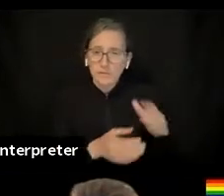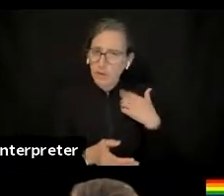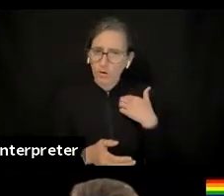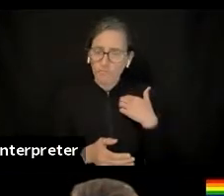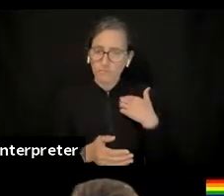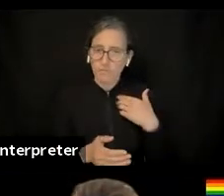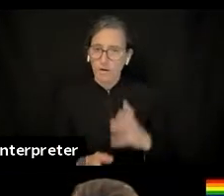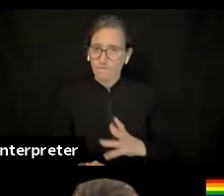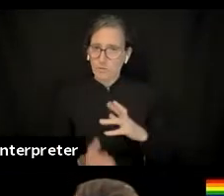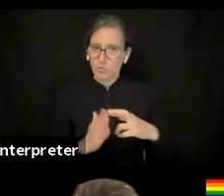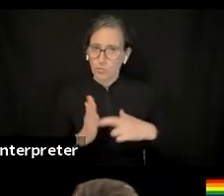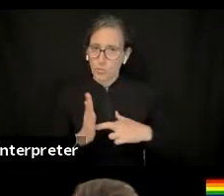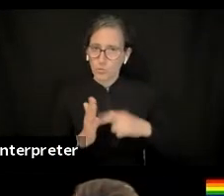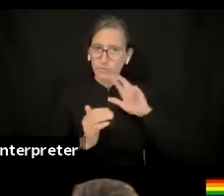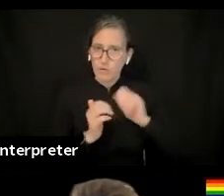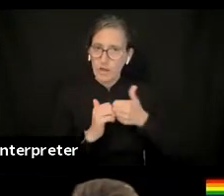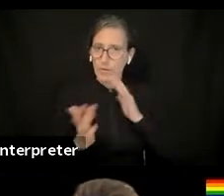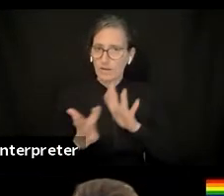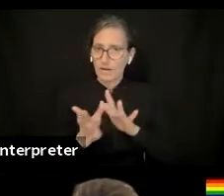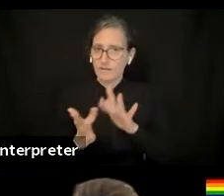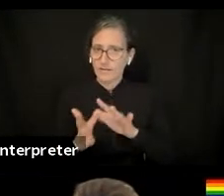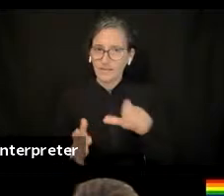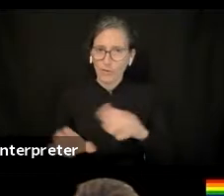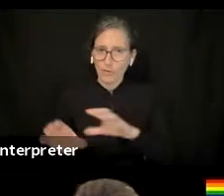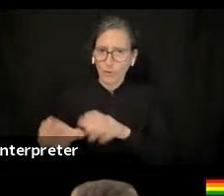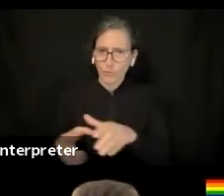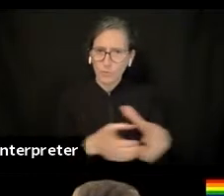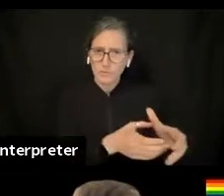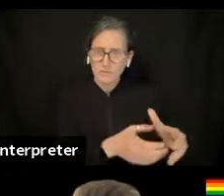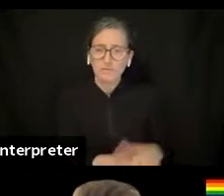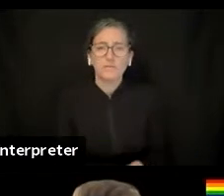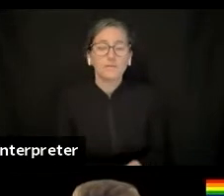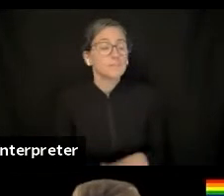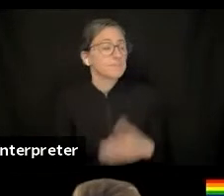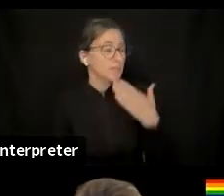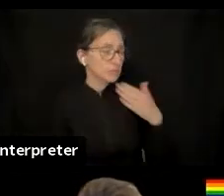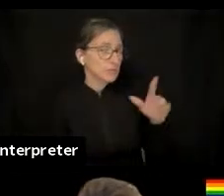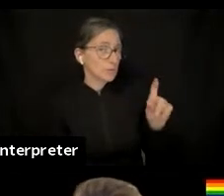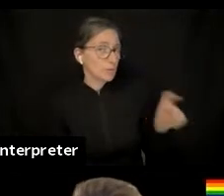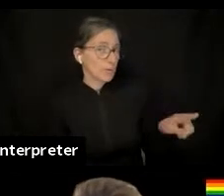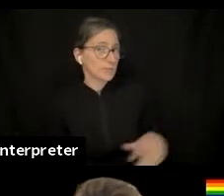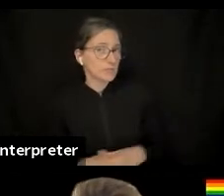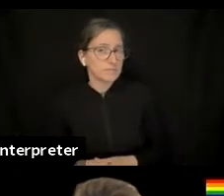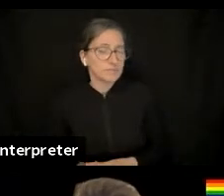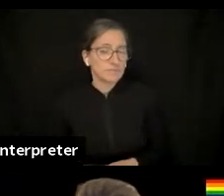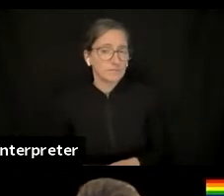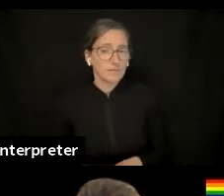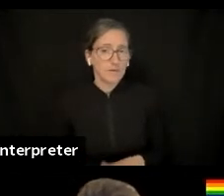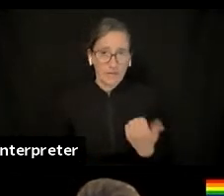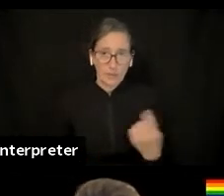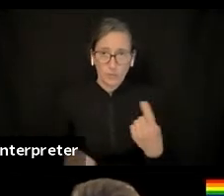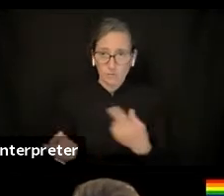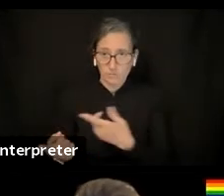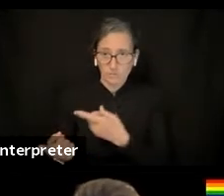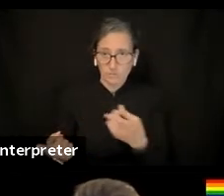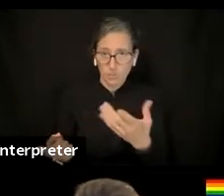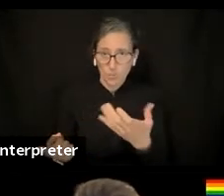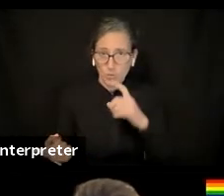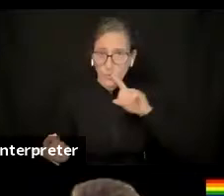That's a great question. I'm going to turn Councilor Perkins or Barry, you